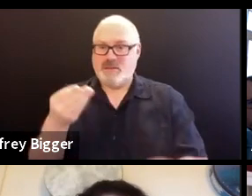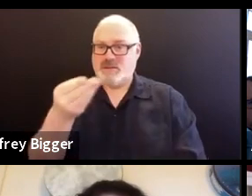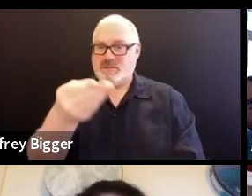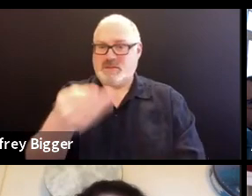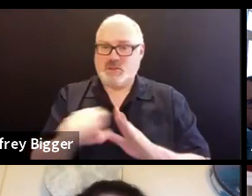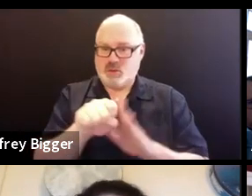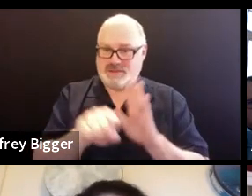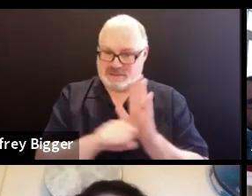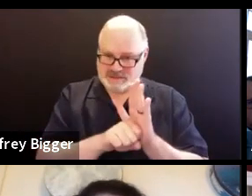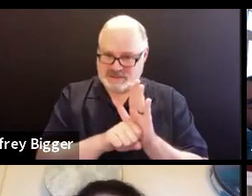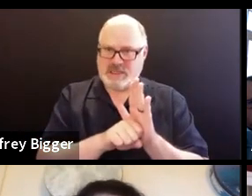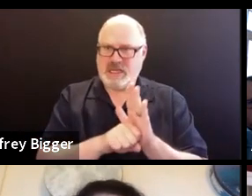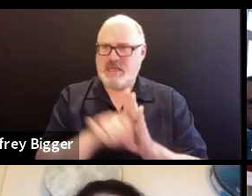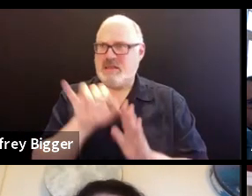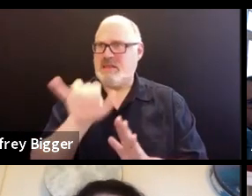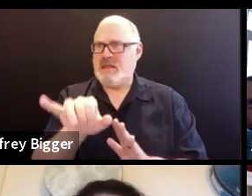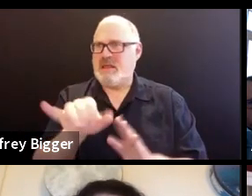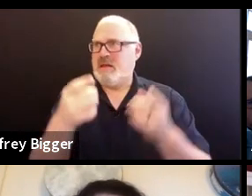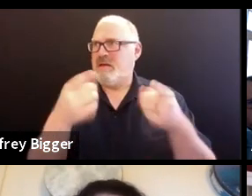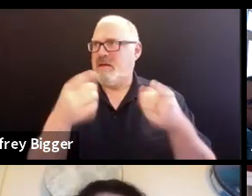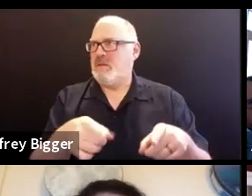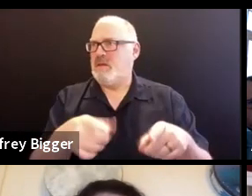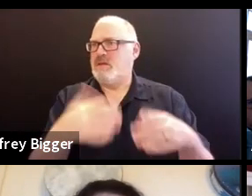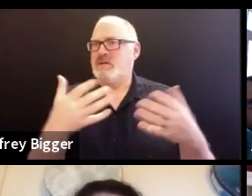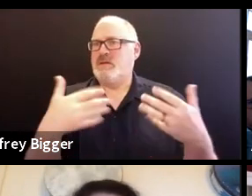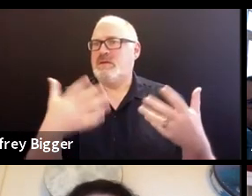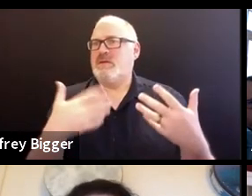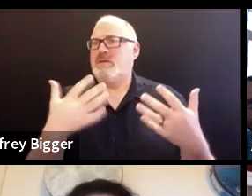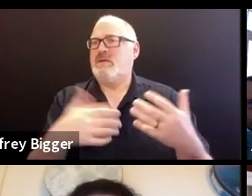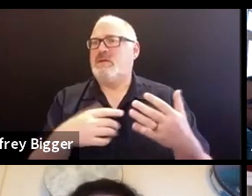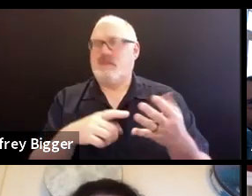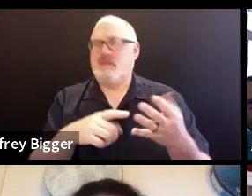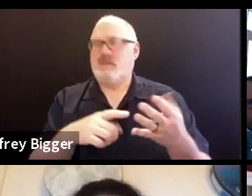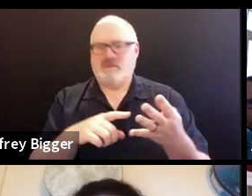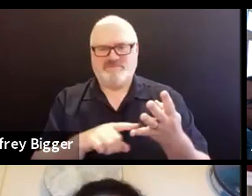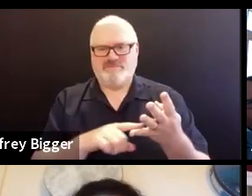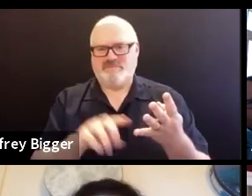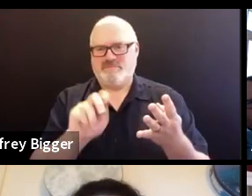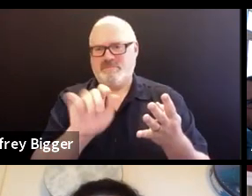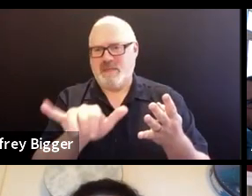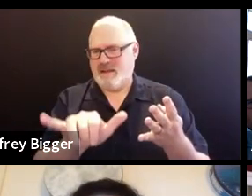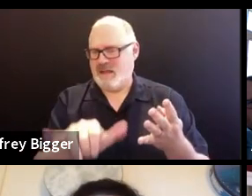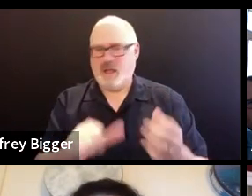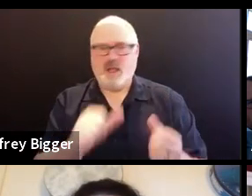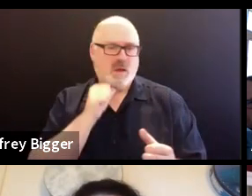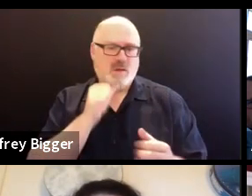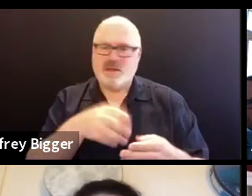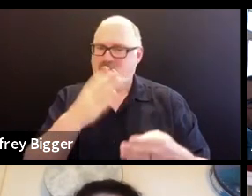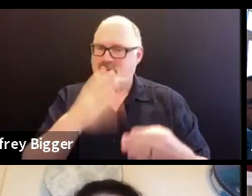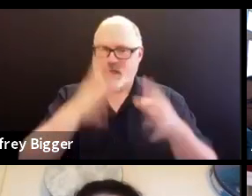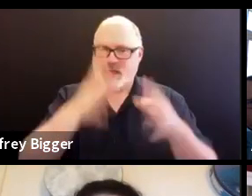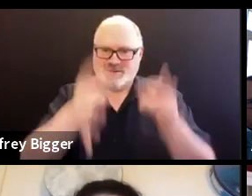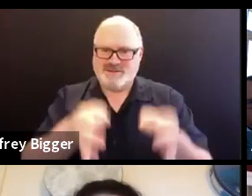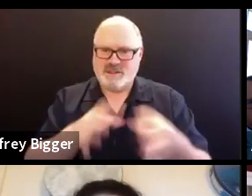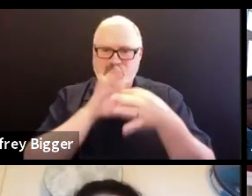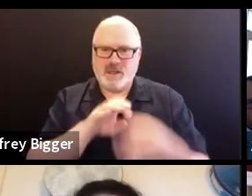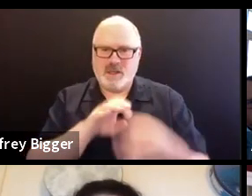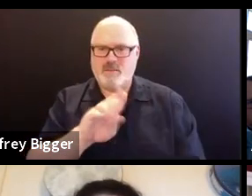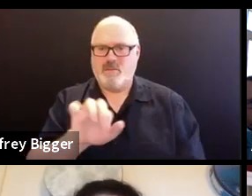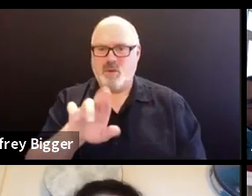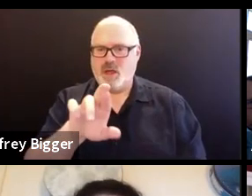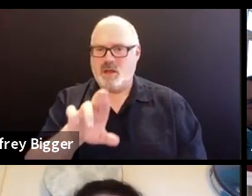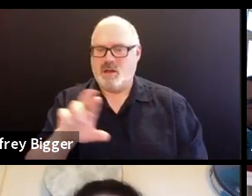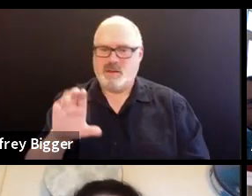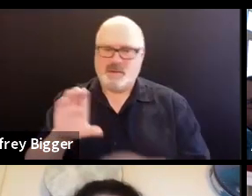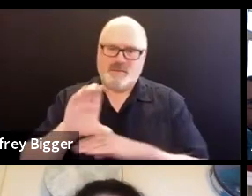state, which was at the end of May, there was not a final decision on the boiler being funded this